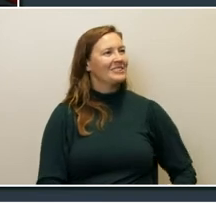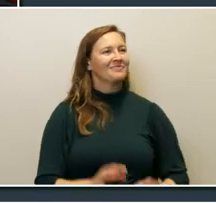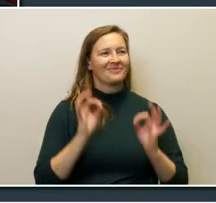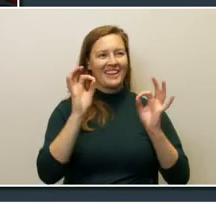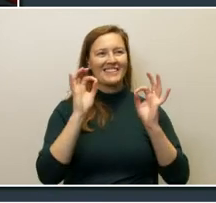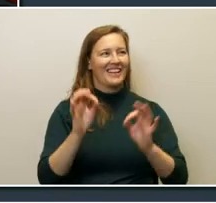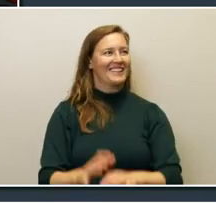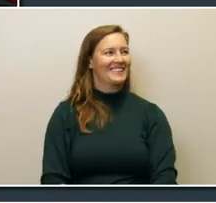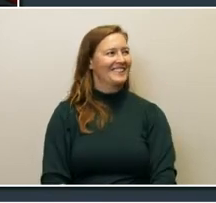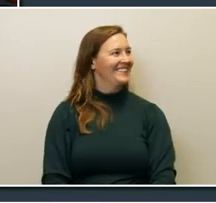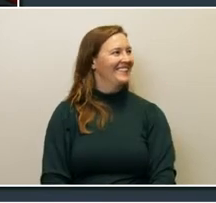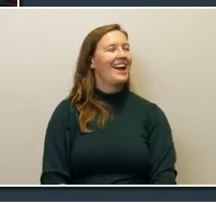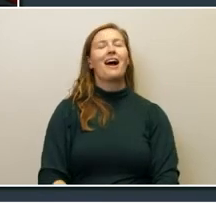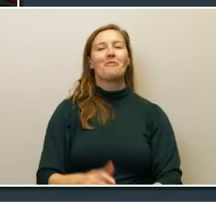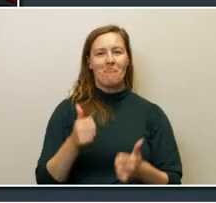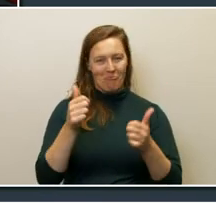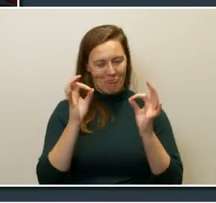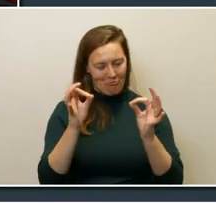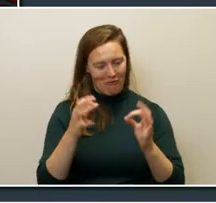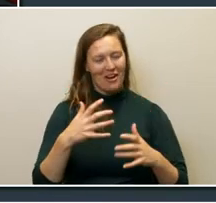Excellent. We're looking forward to it.